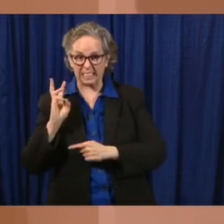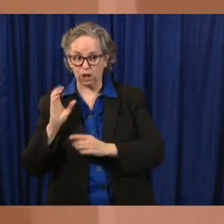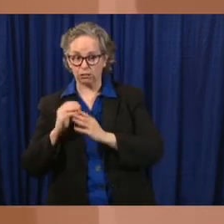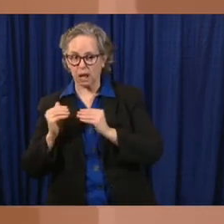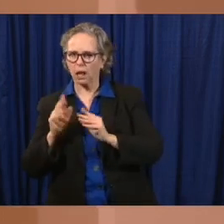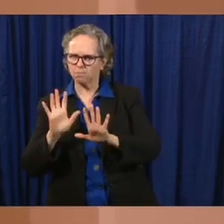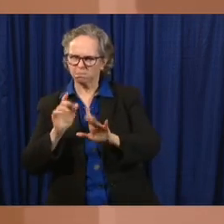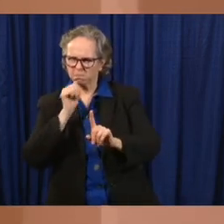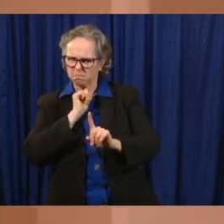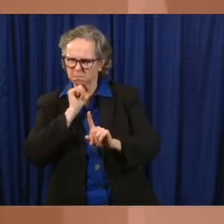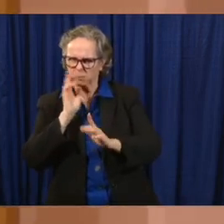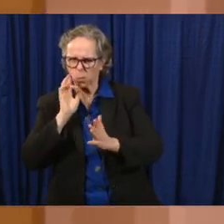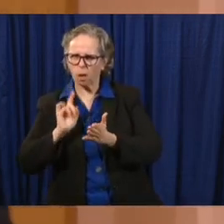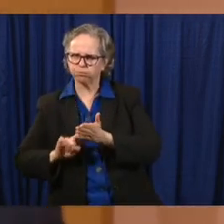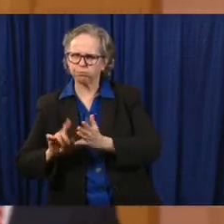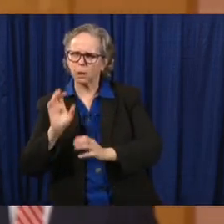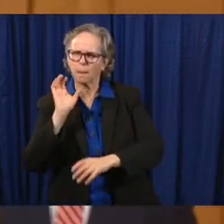Thank you.